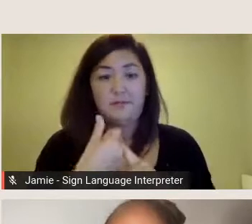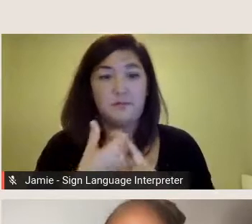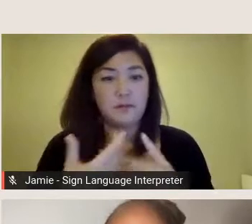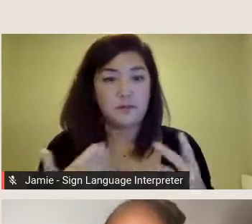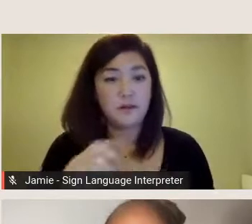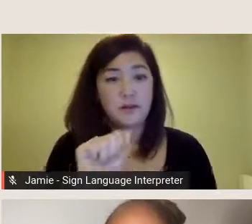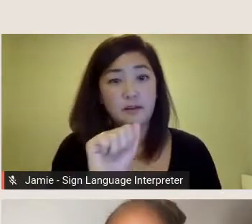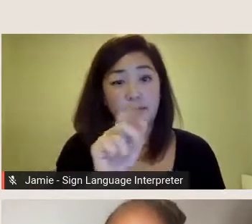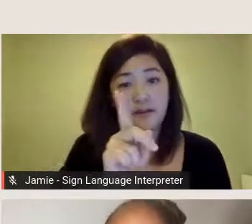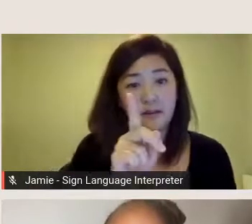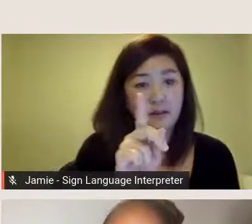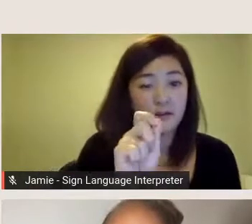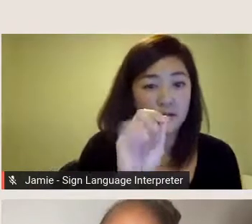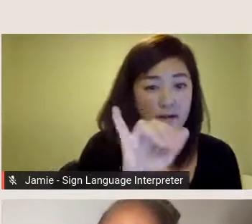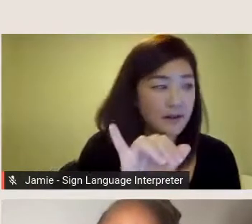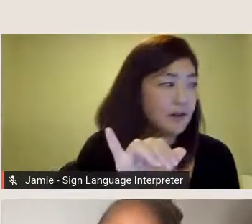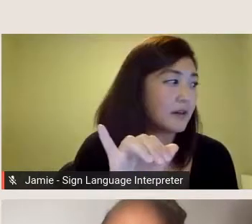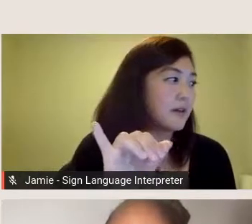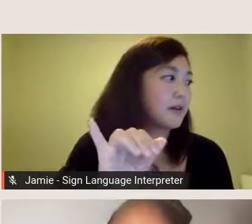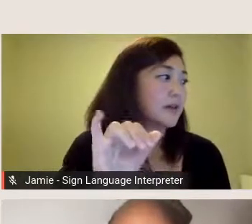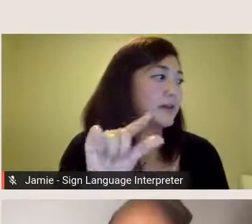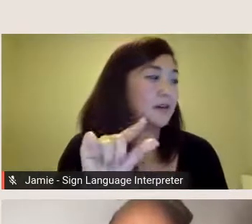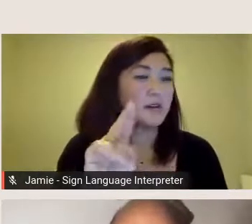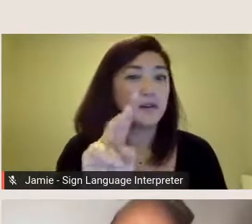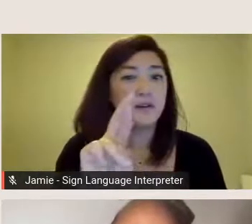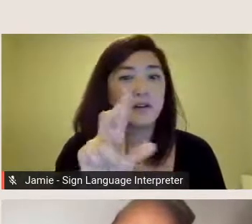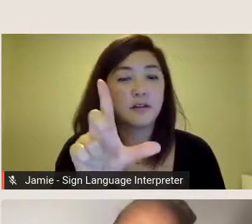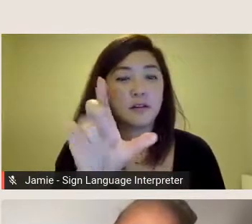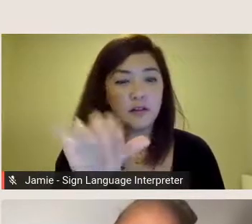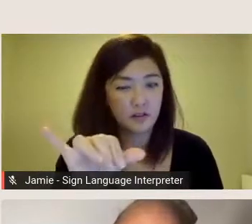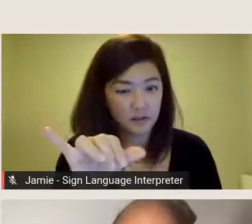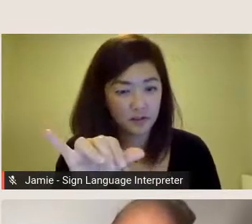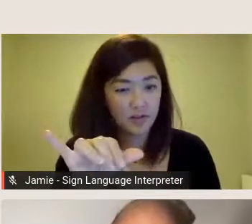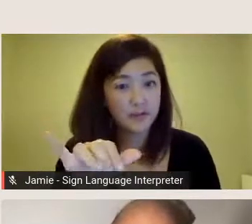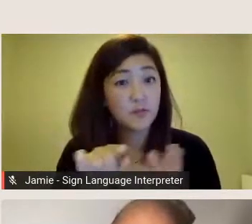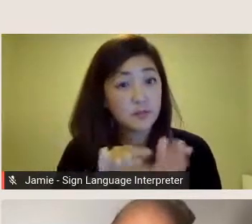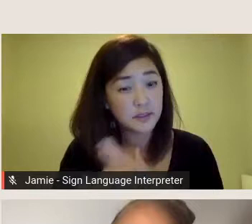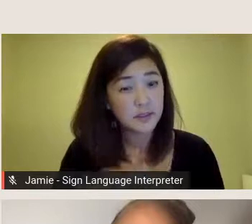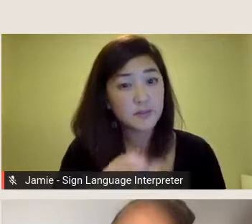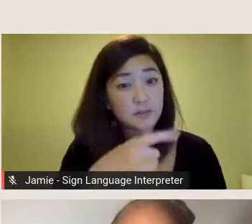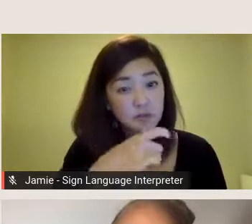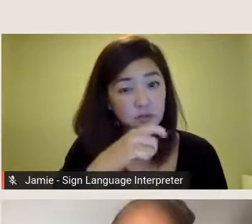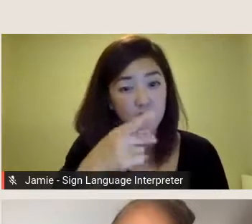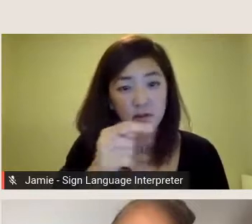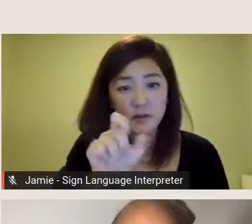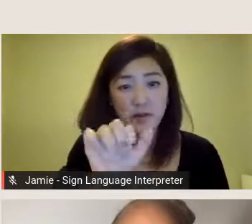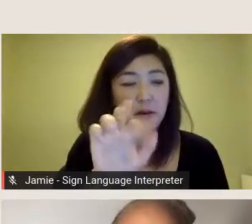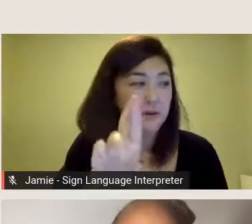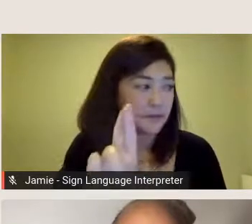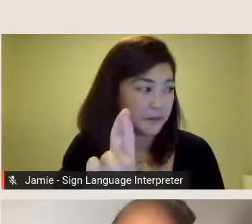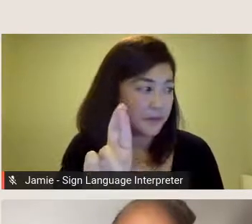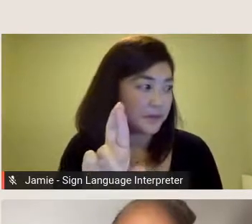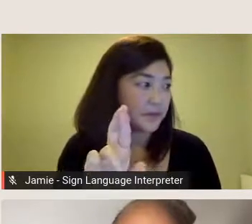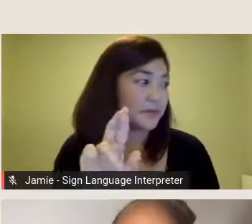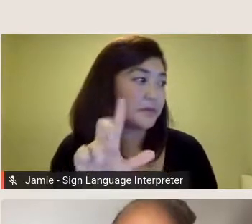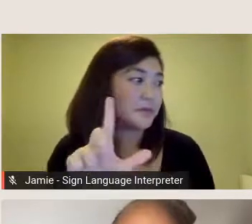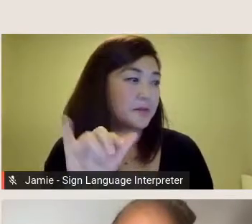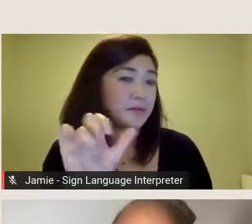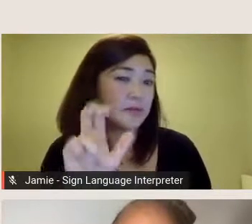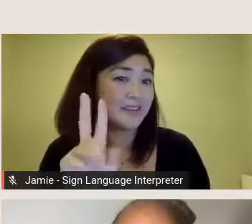Akai Gurley being killed at the hands of Peter Liang, a New York City police officer,